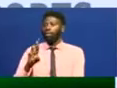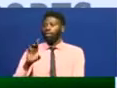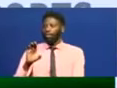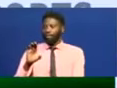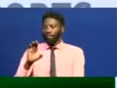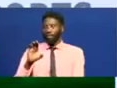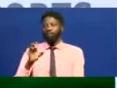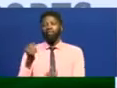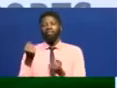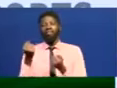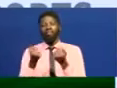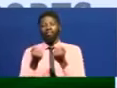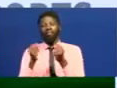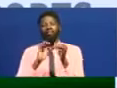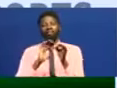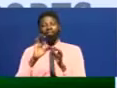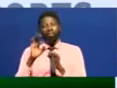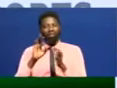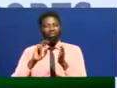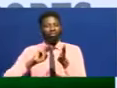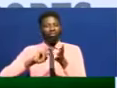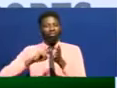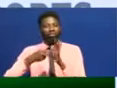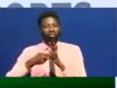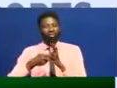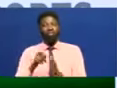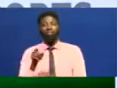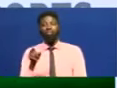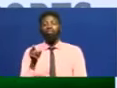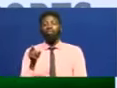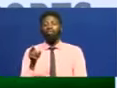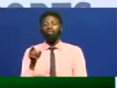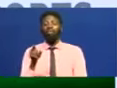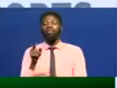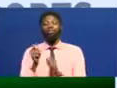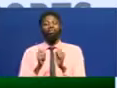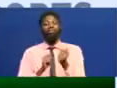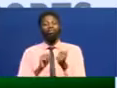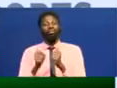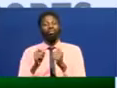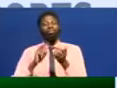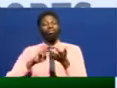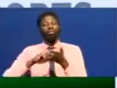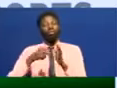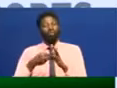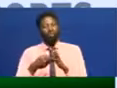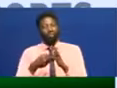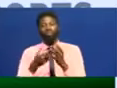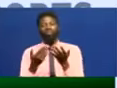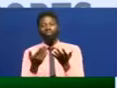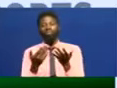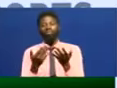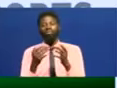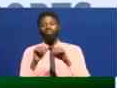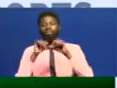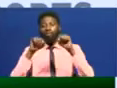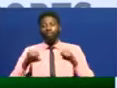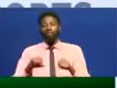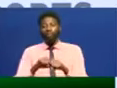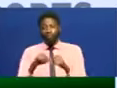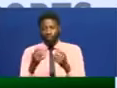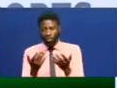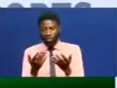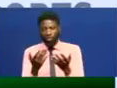which delivers not only an important project in our sporting ecosystem, but is also one of the best